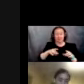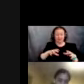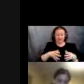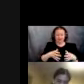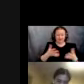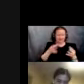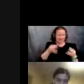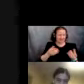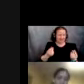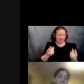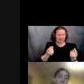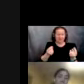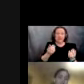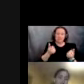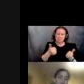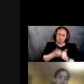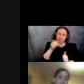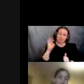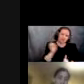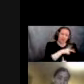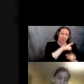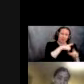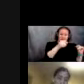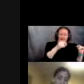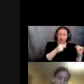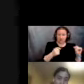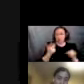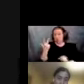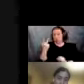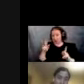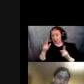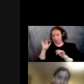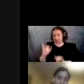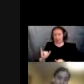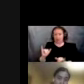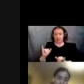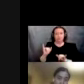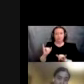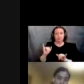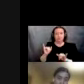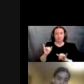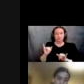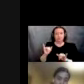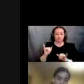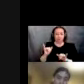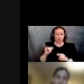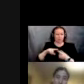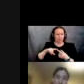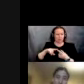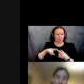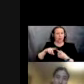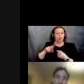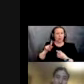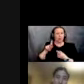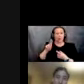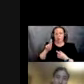to Japan, but about three people stayed. And one of them was Kuni, who